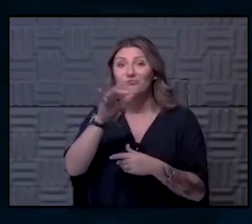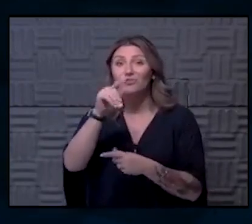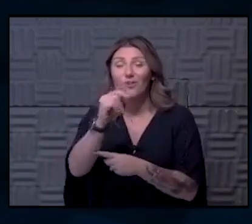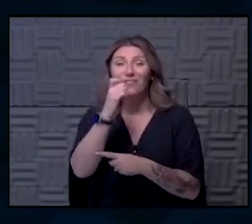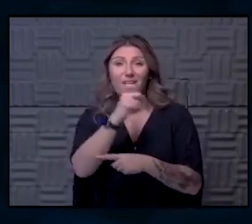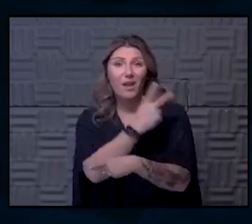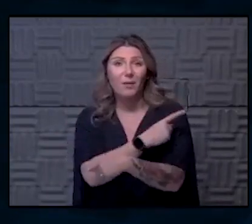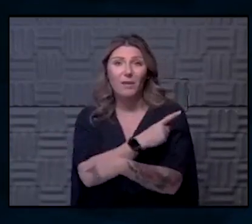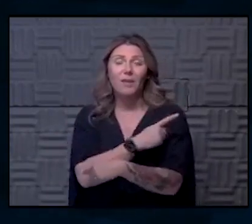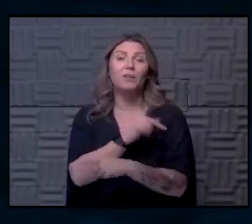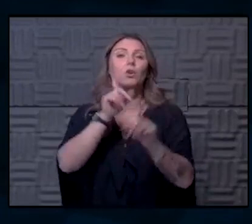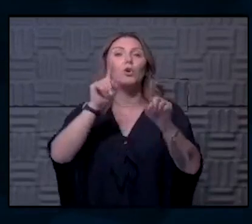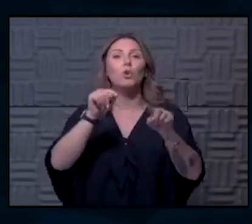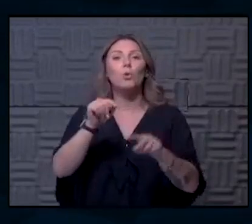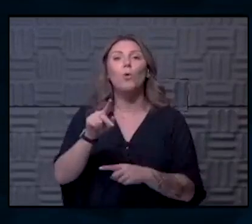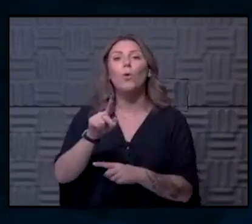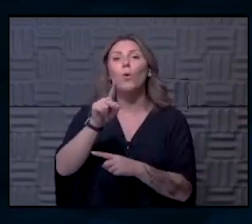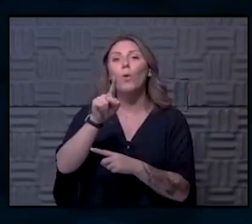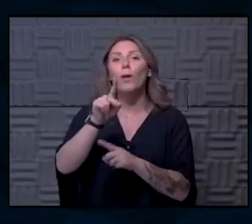patient, you can go to